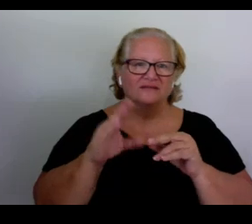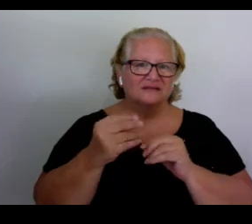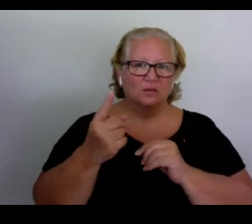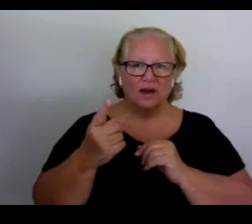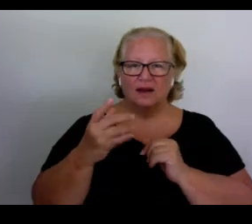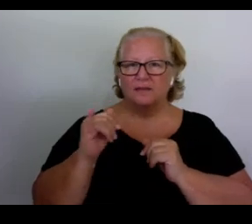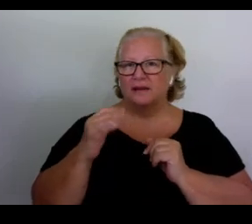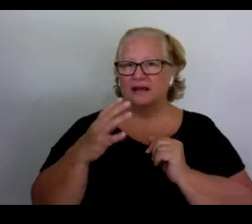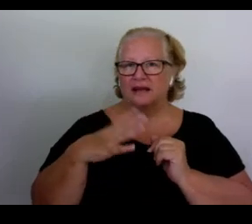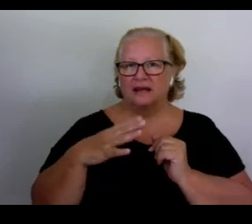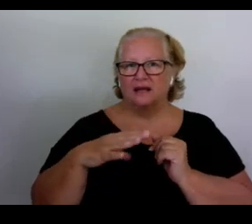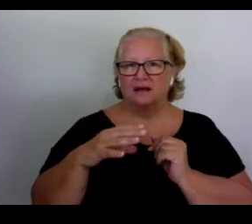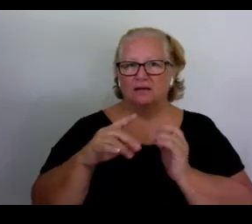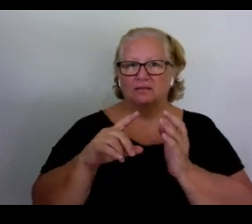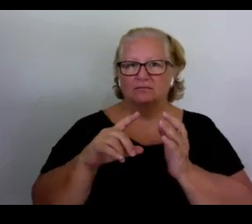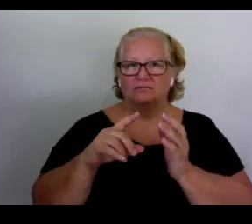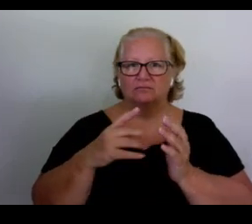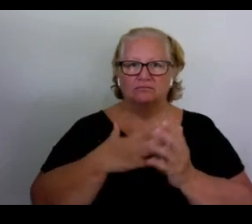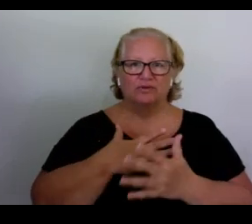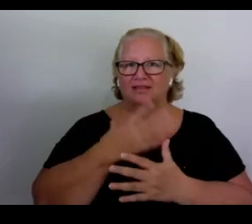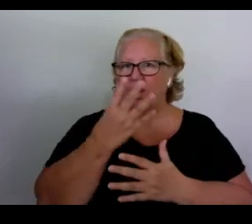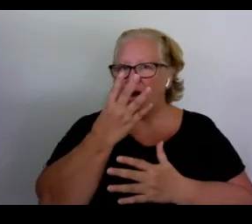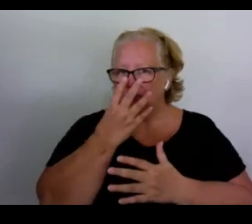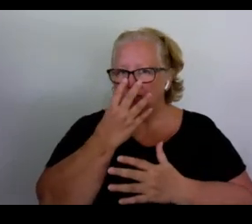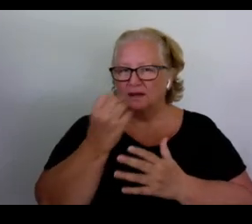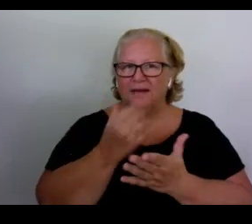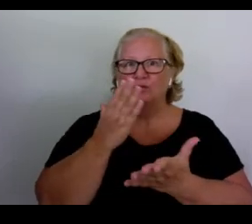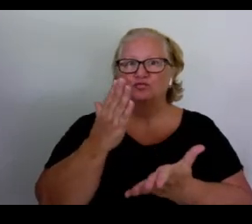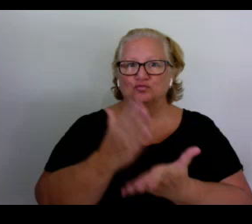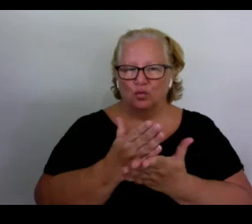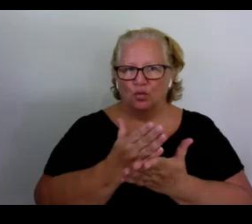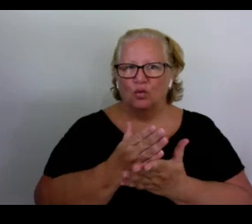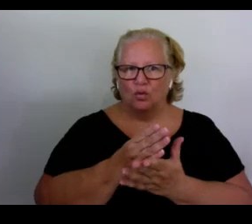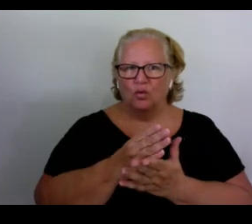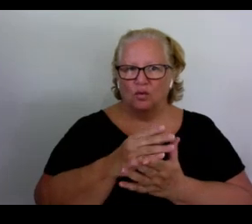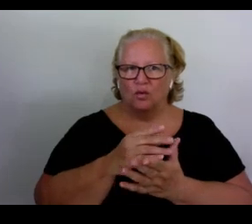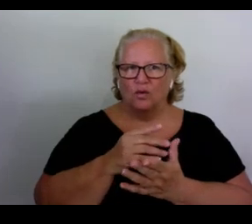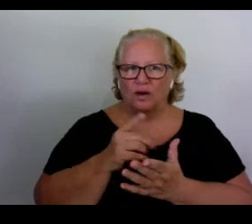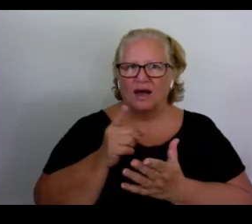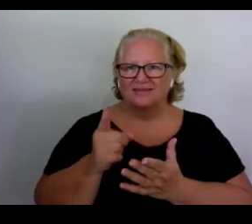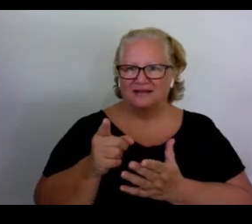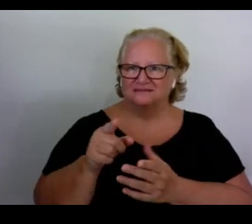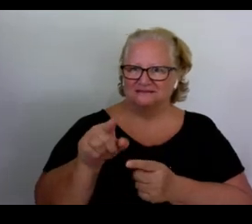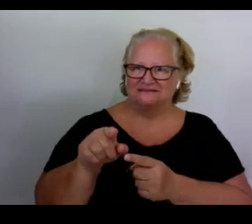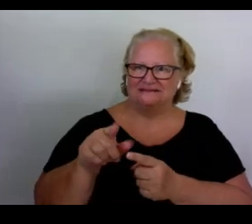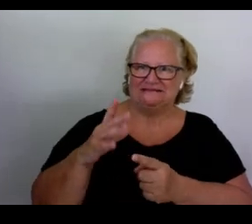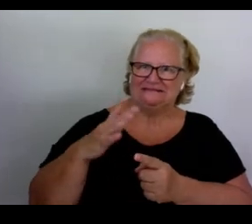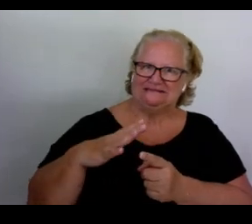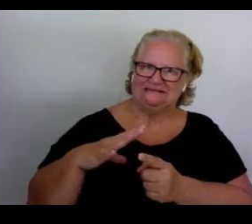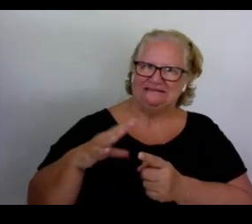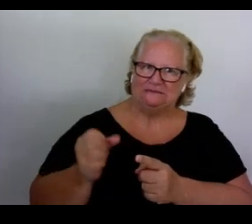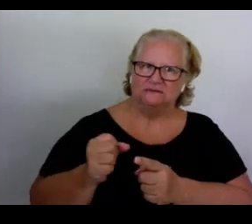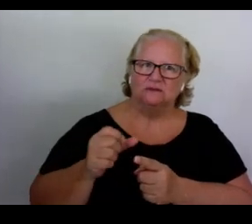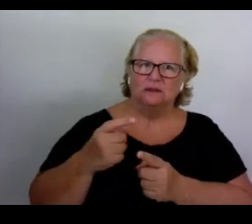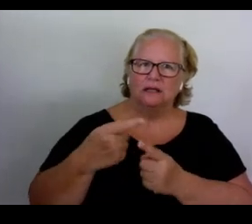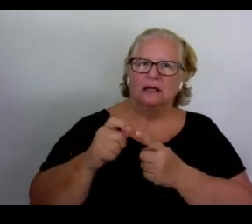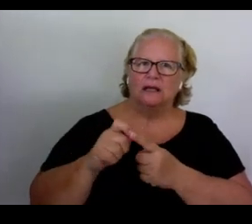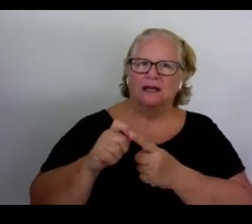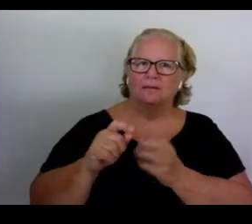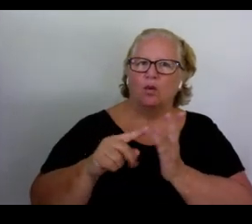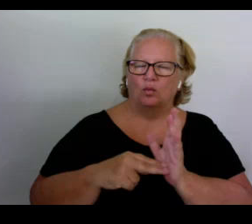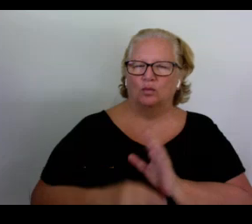require oxygen to breathe, making sure that necessity is met and the electricity stays